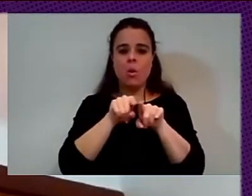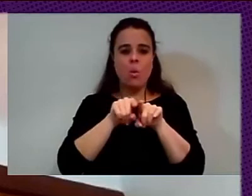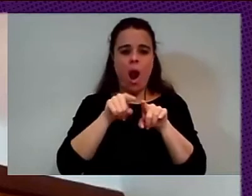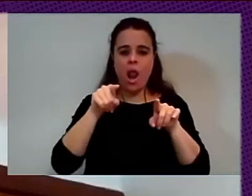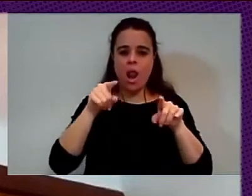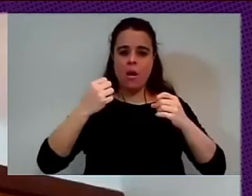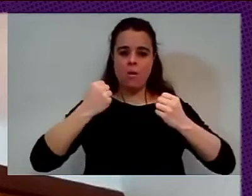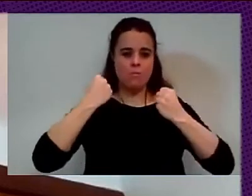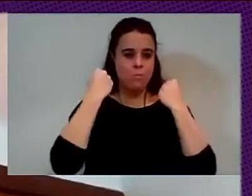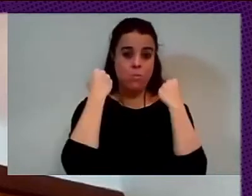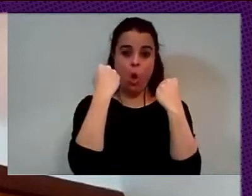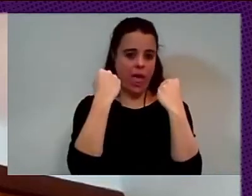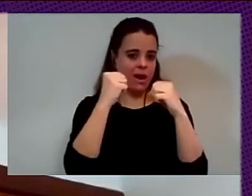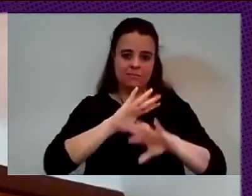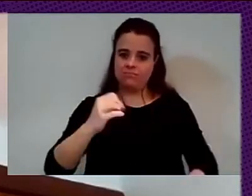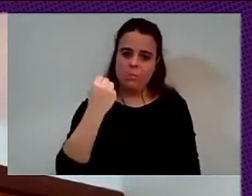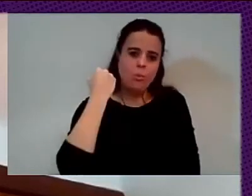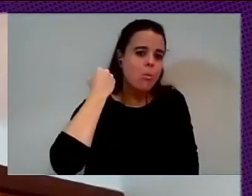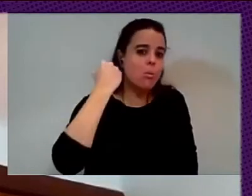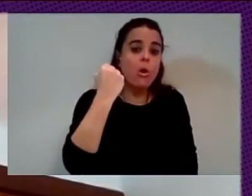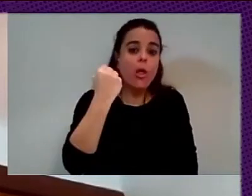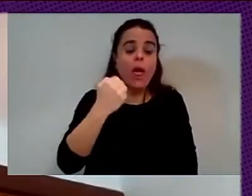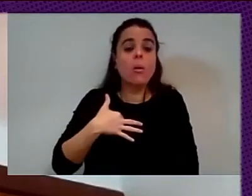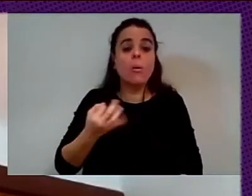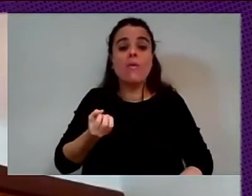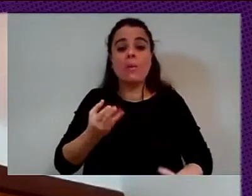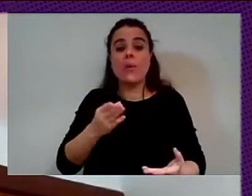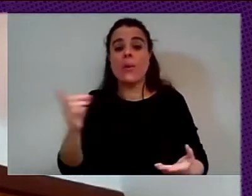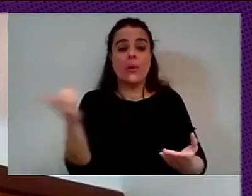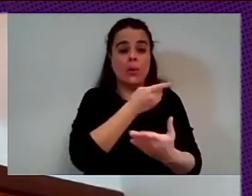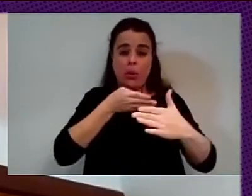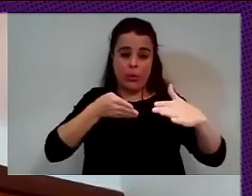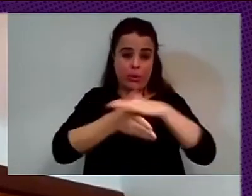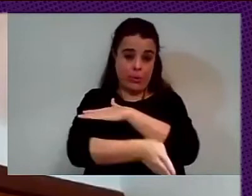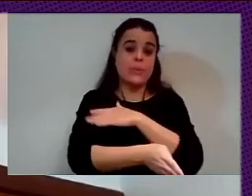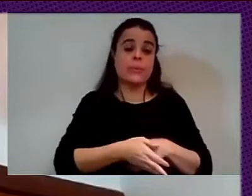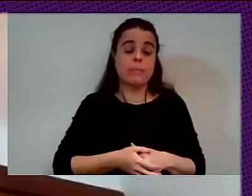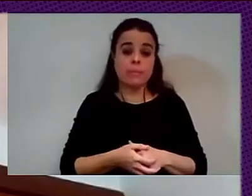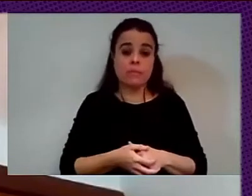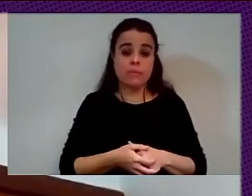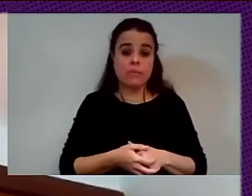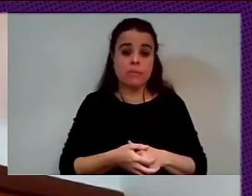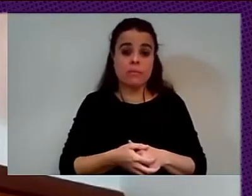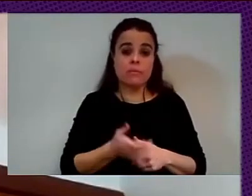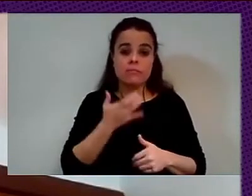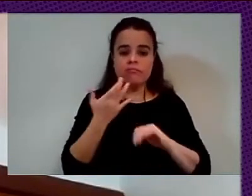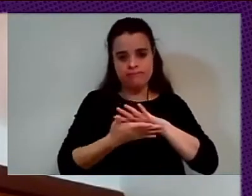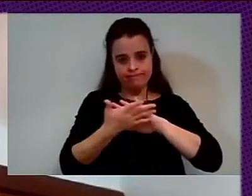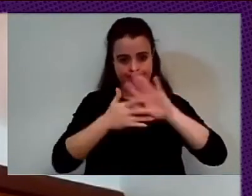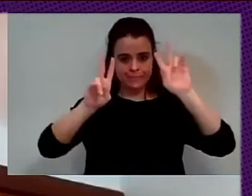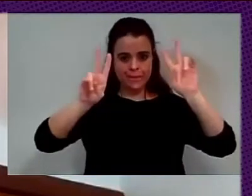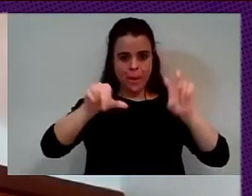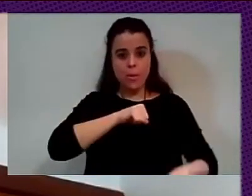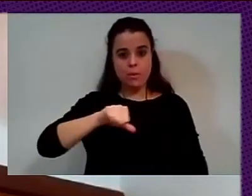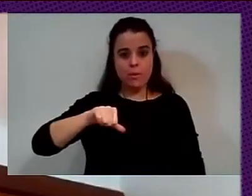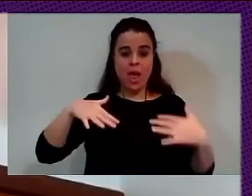law enforcement agencies, and so on. So I just say on privacy, on something like social networking, there's no perfect solution, but I